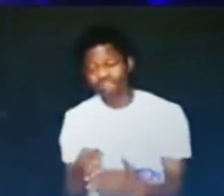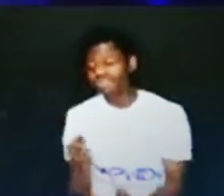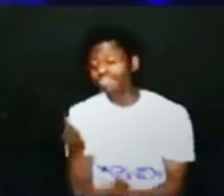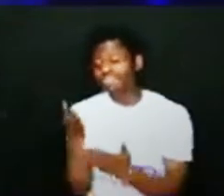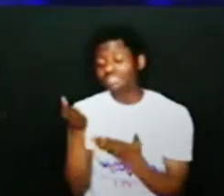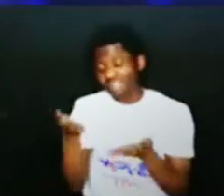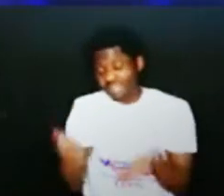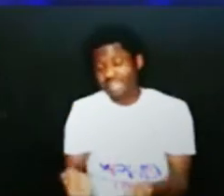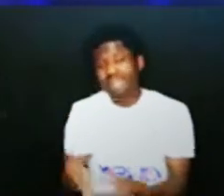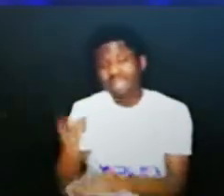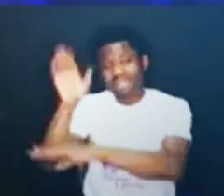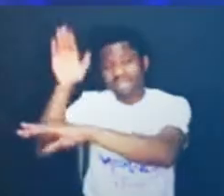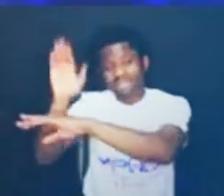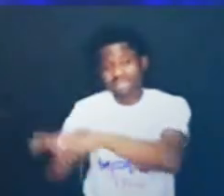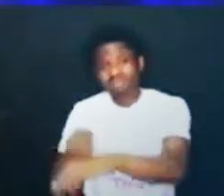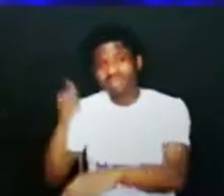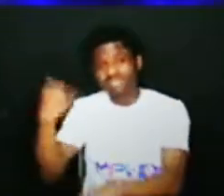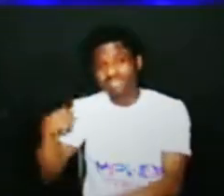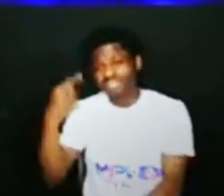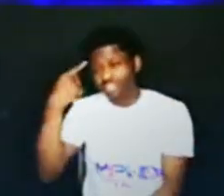go.